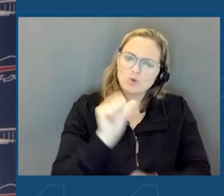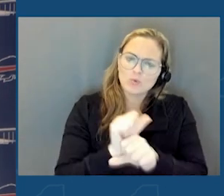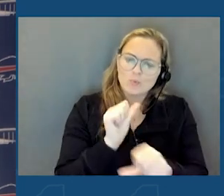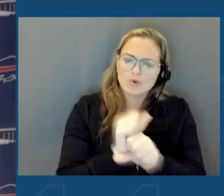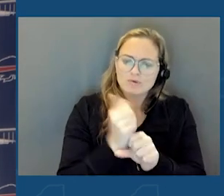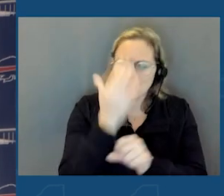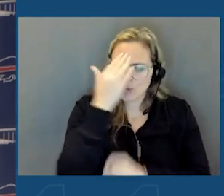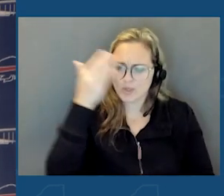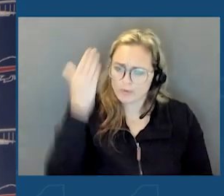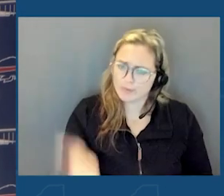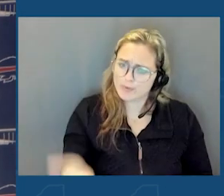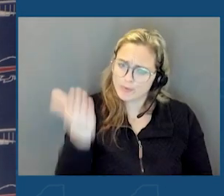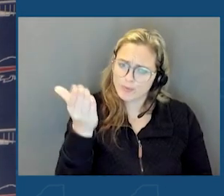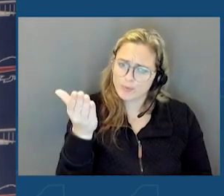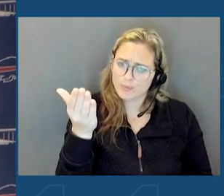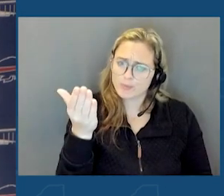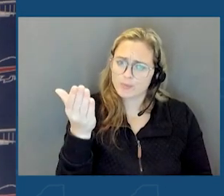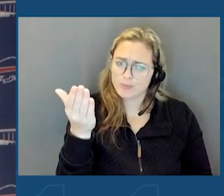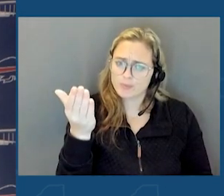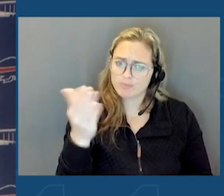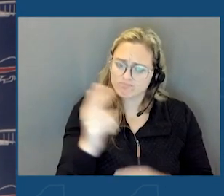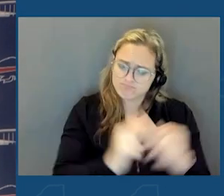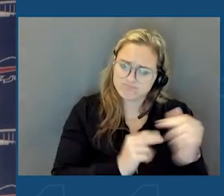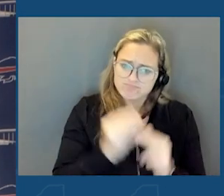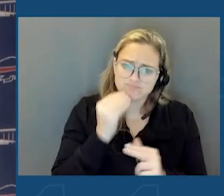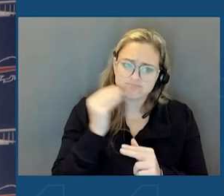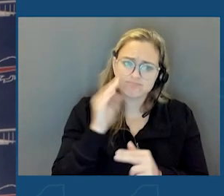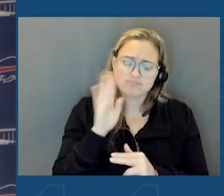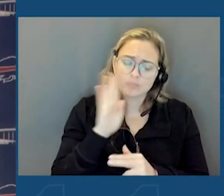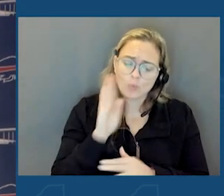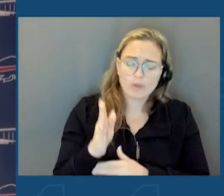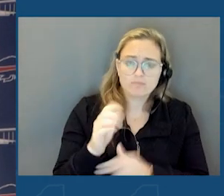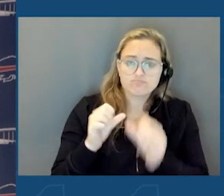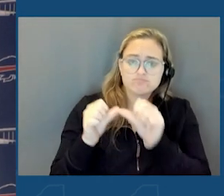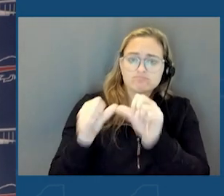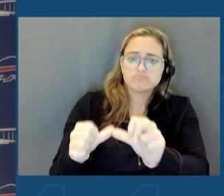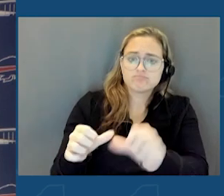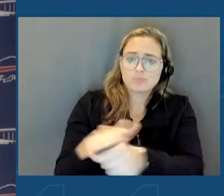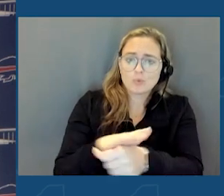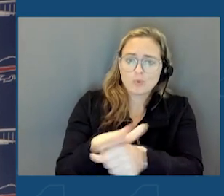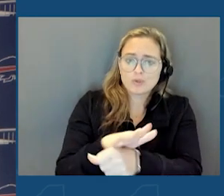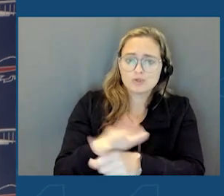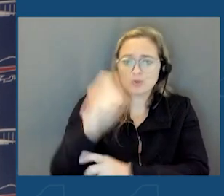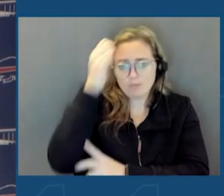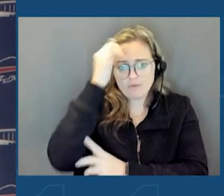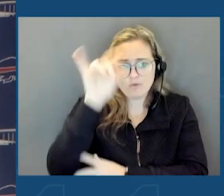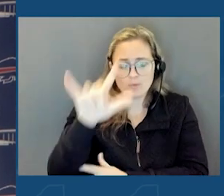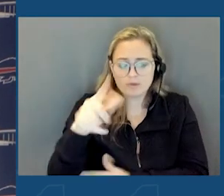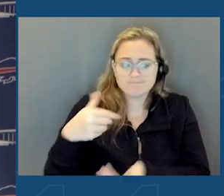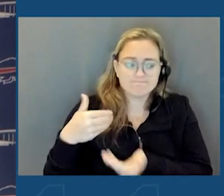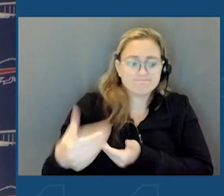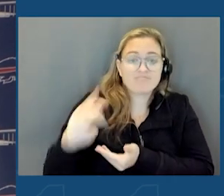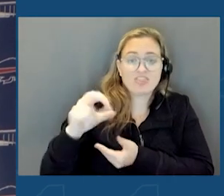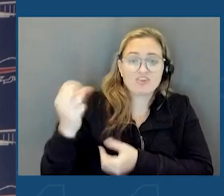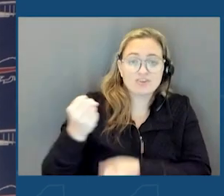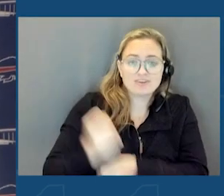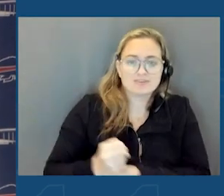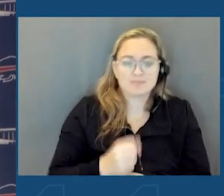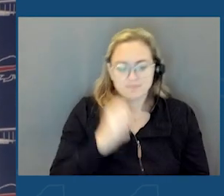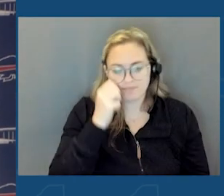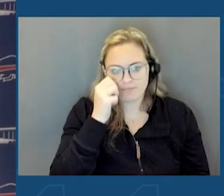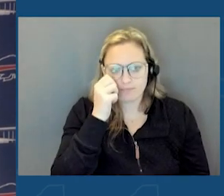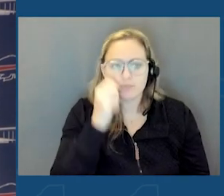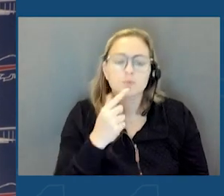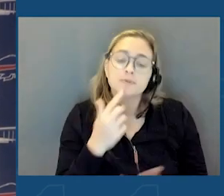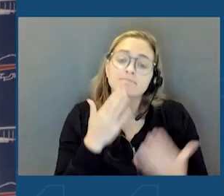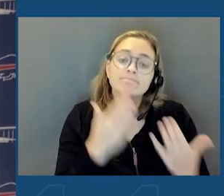you built the home that is going to be the location of the Buffalo Bills for the next 30 years. I want to thank